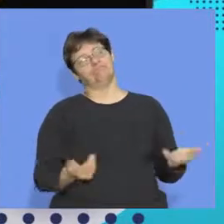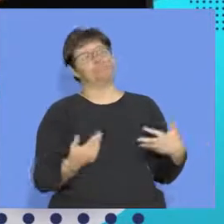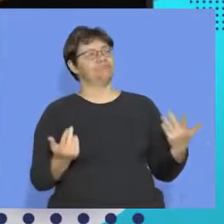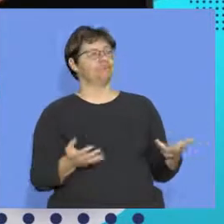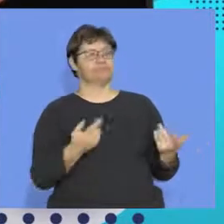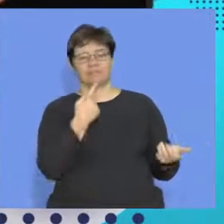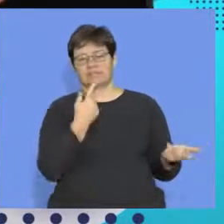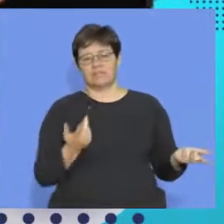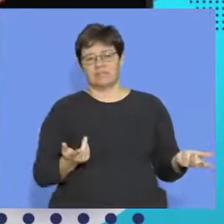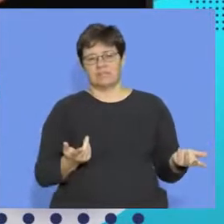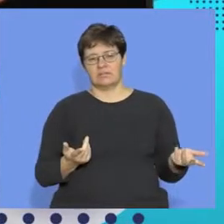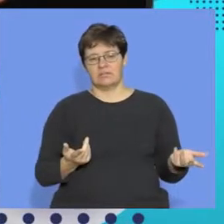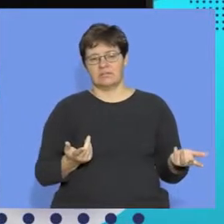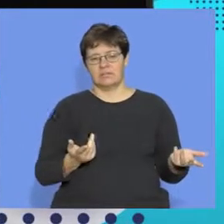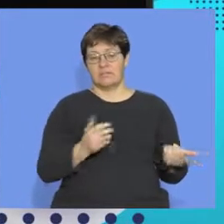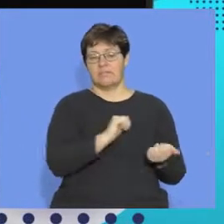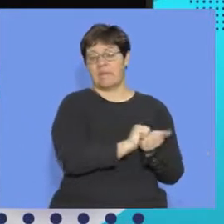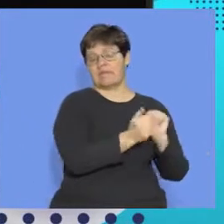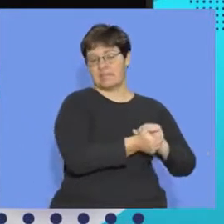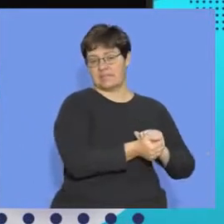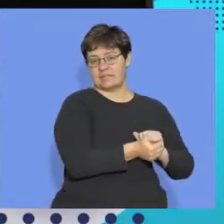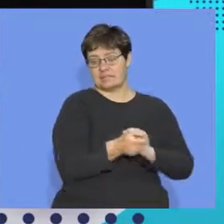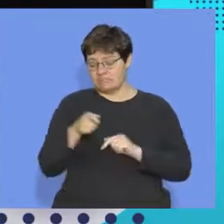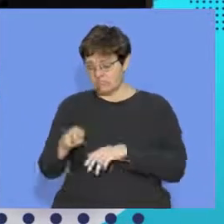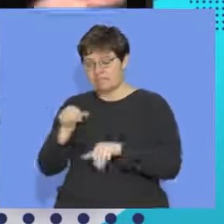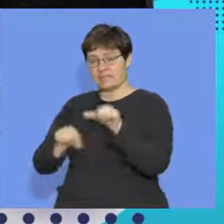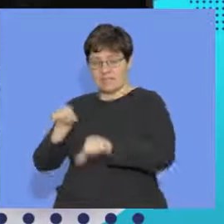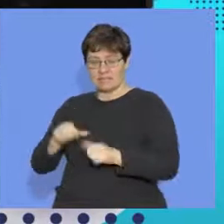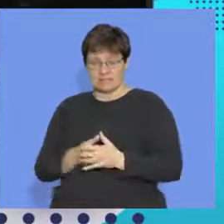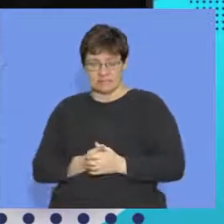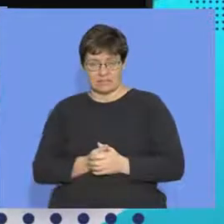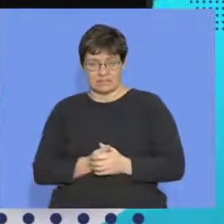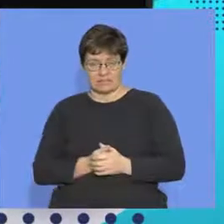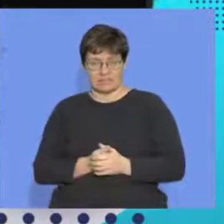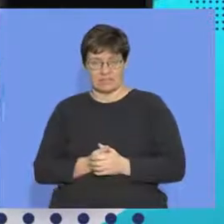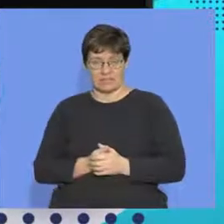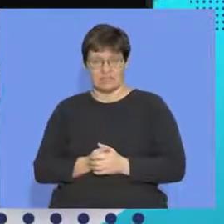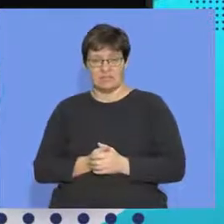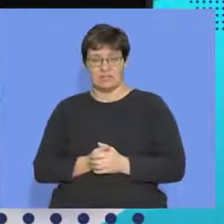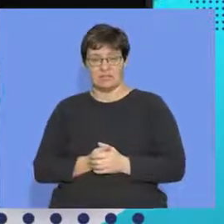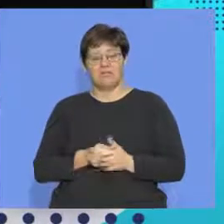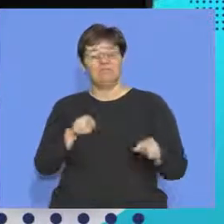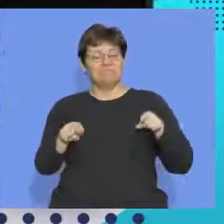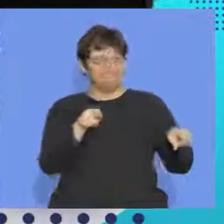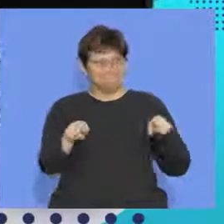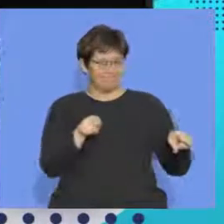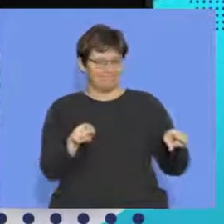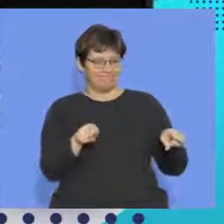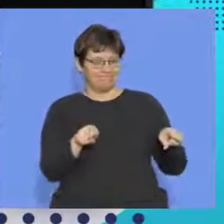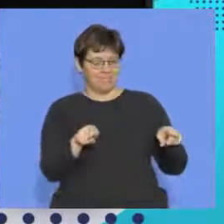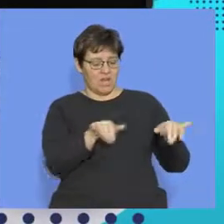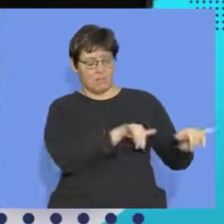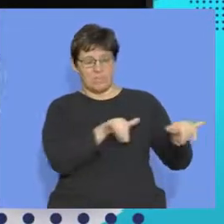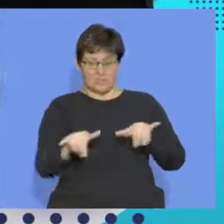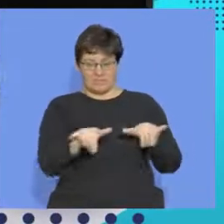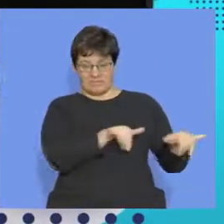let's say, maths and science, okay, something of that nature. There's an intersection between the